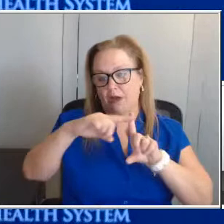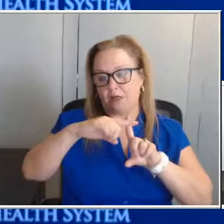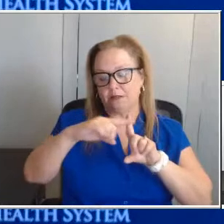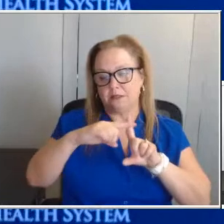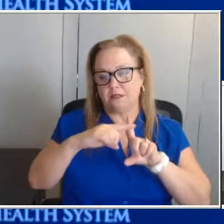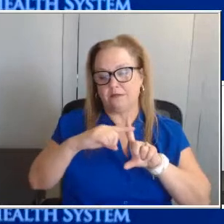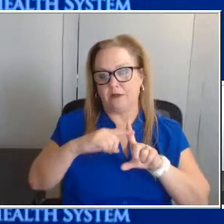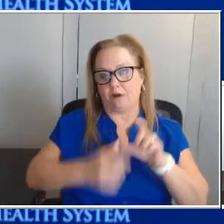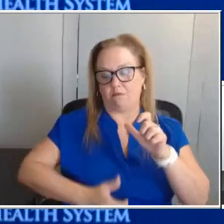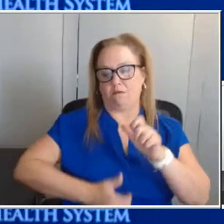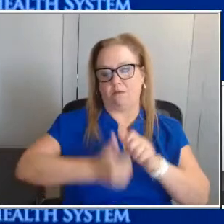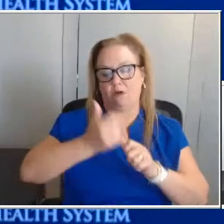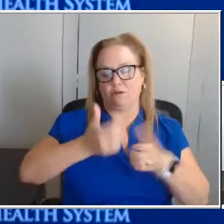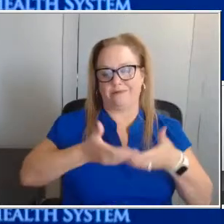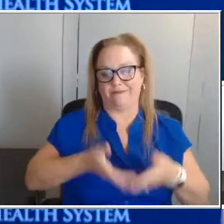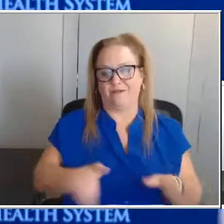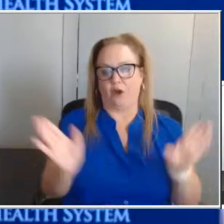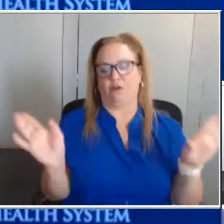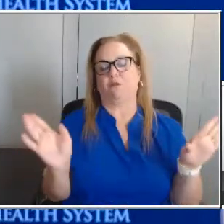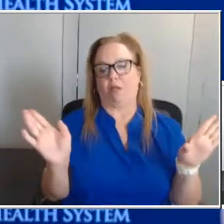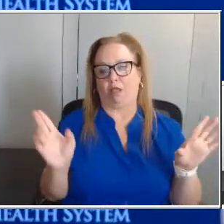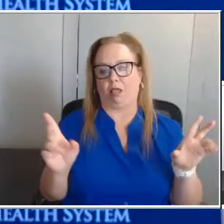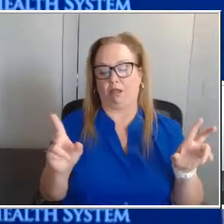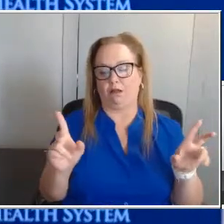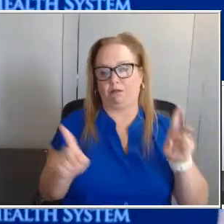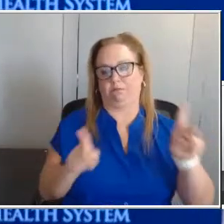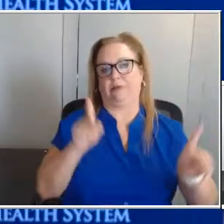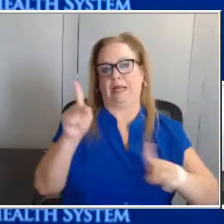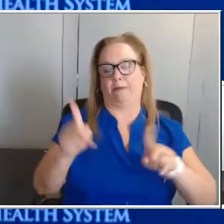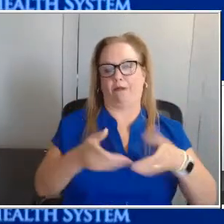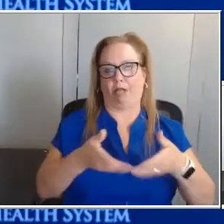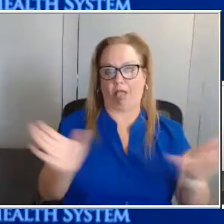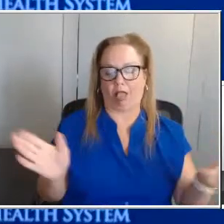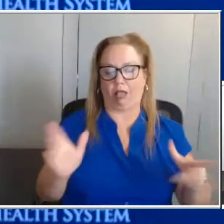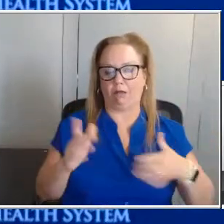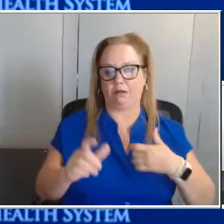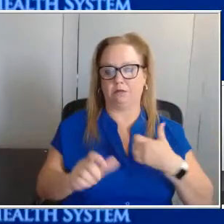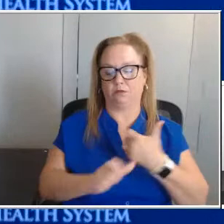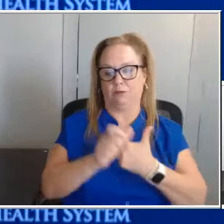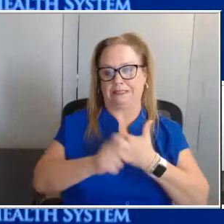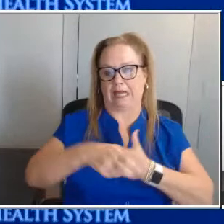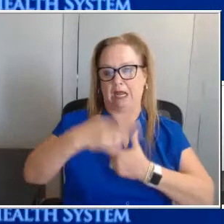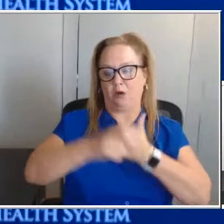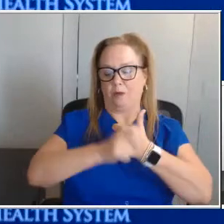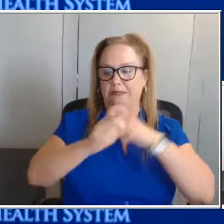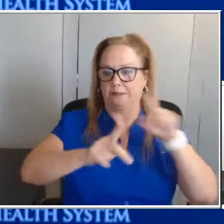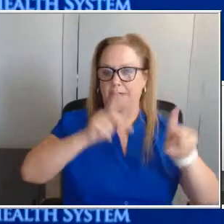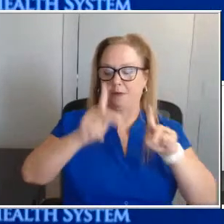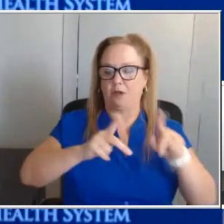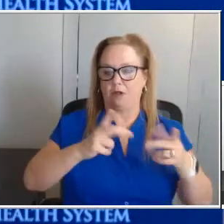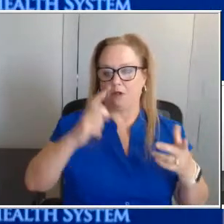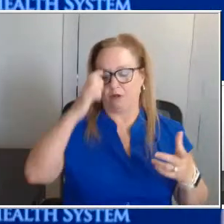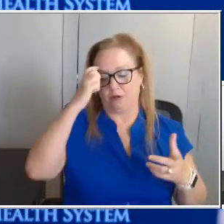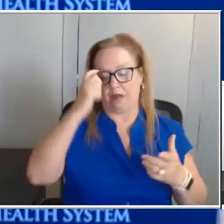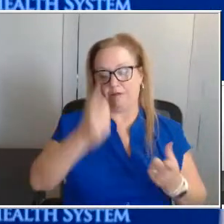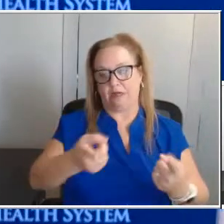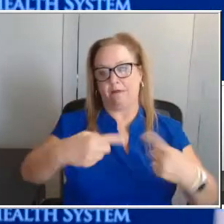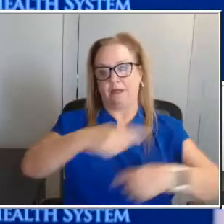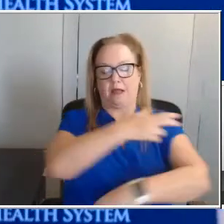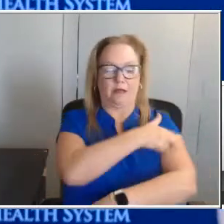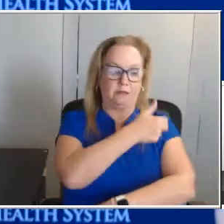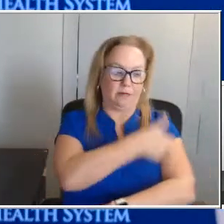most vulnerable patient populations with reduced risk of severe disease and having to come to the hospital. And again, it's